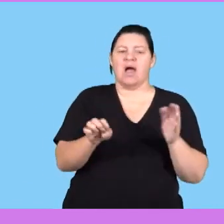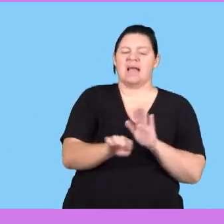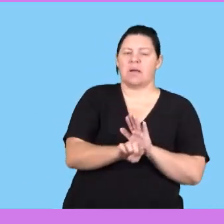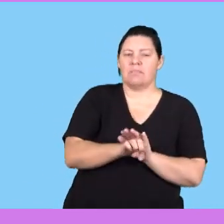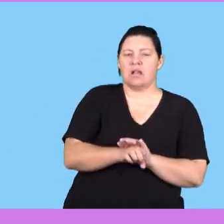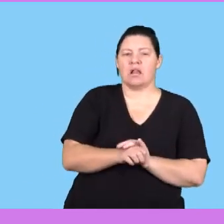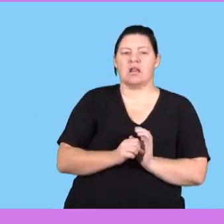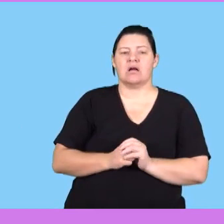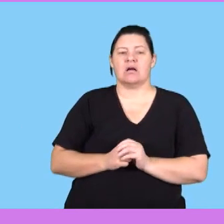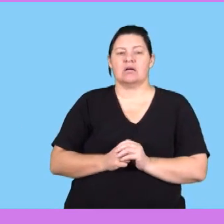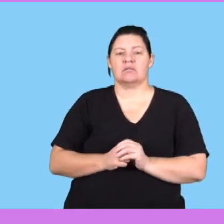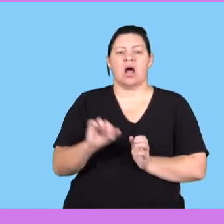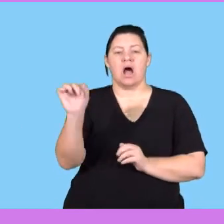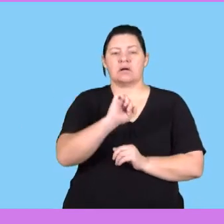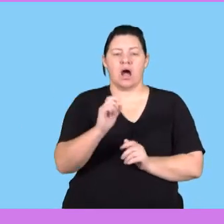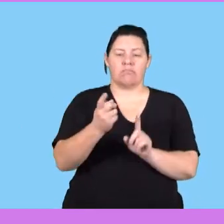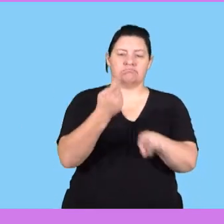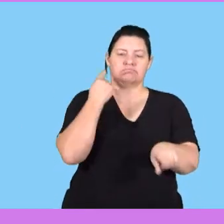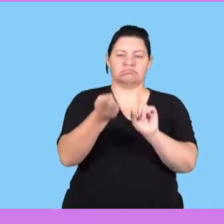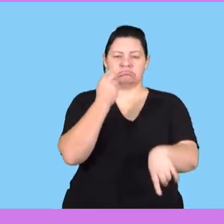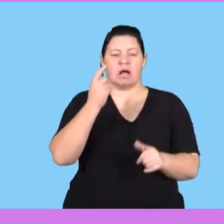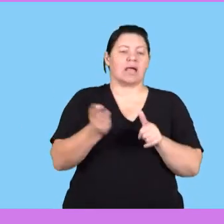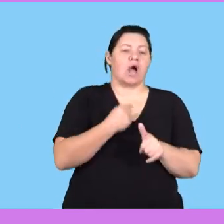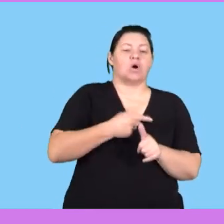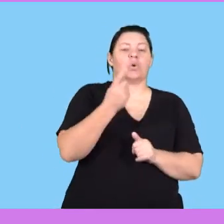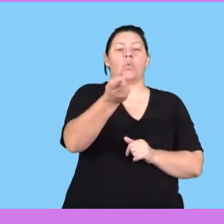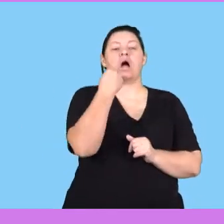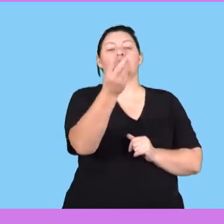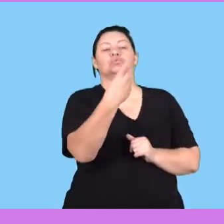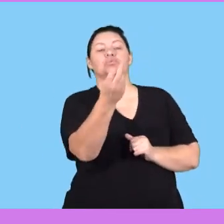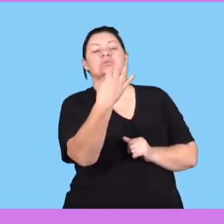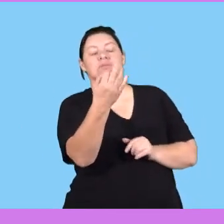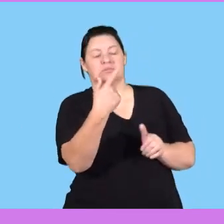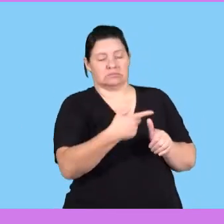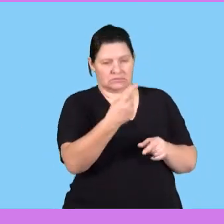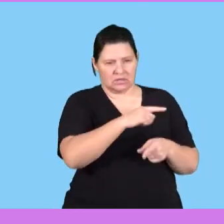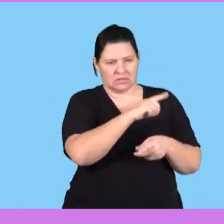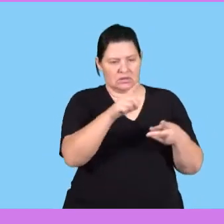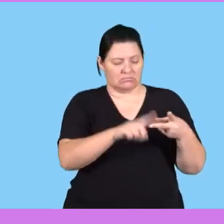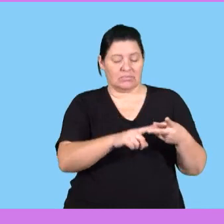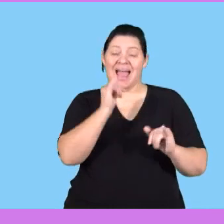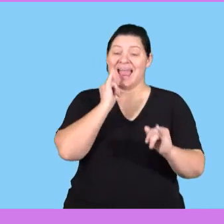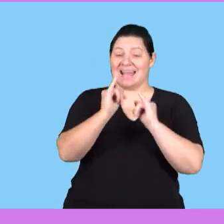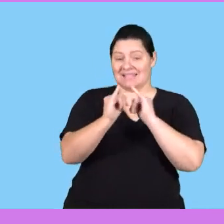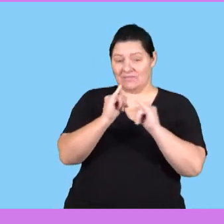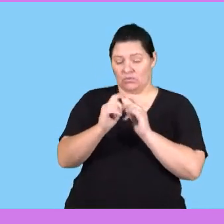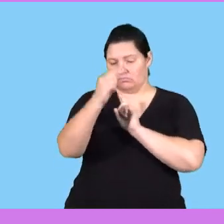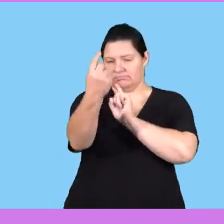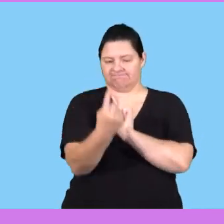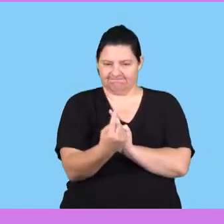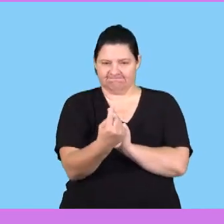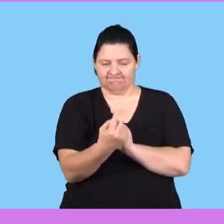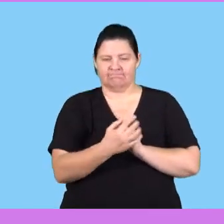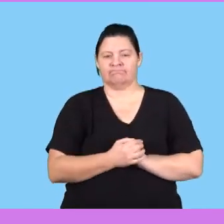That is, for example, counting the number of cars during peak time at the busy intersection. Then we can also